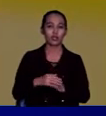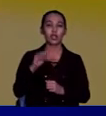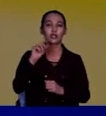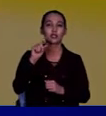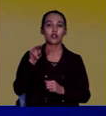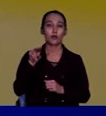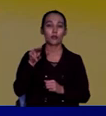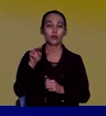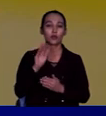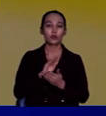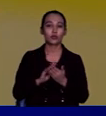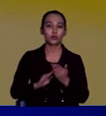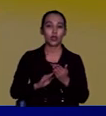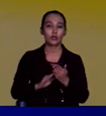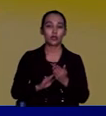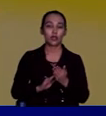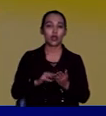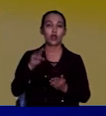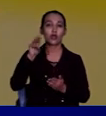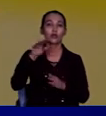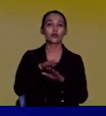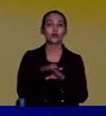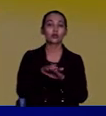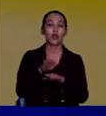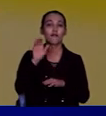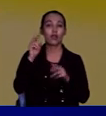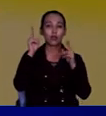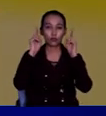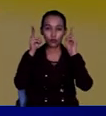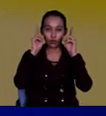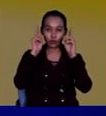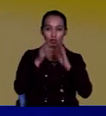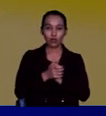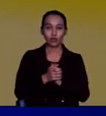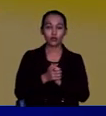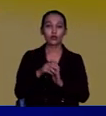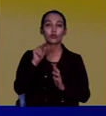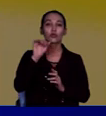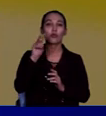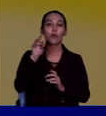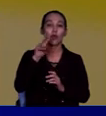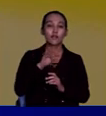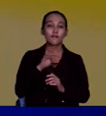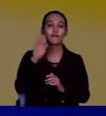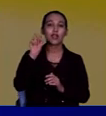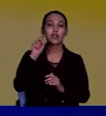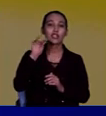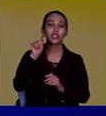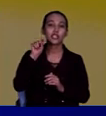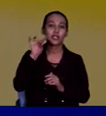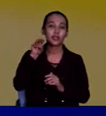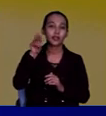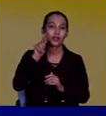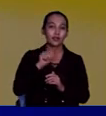Ezop qalamiga mansub bo'lgan toshbaqa va quyon, chumoli va chigirtka